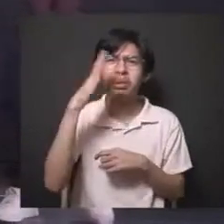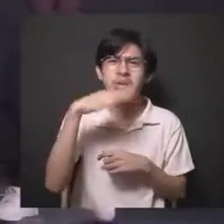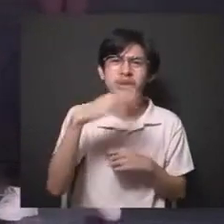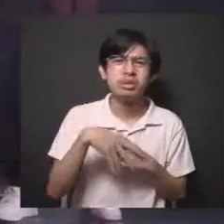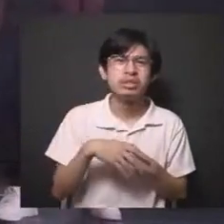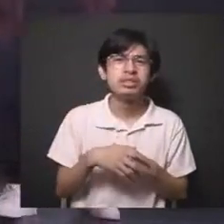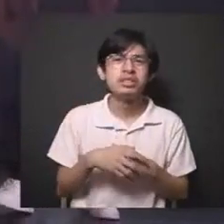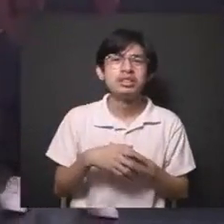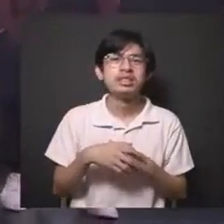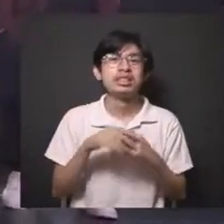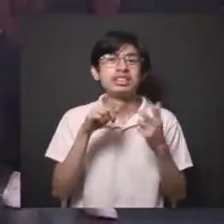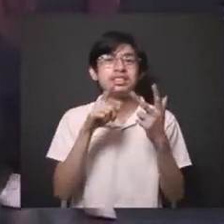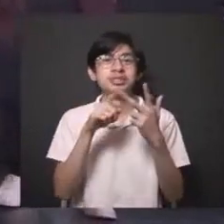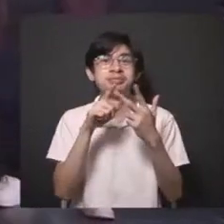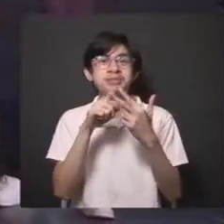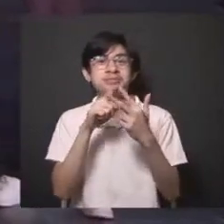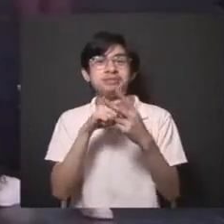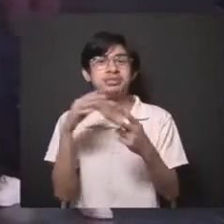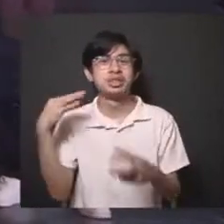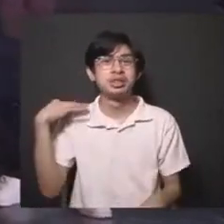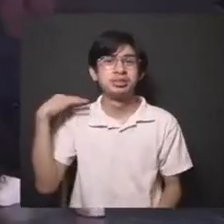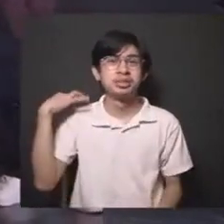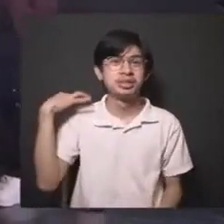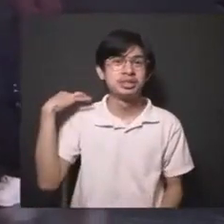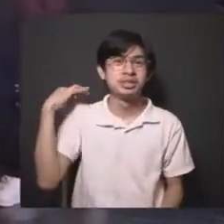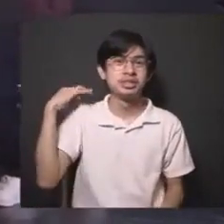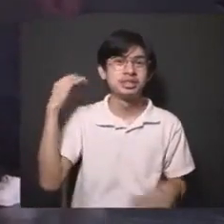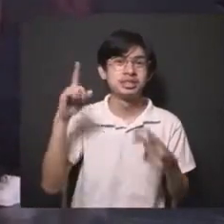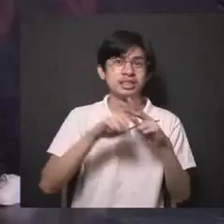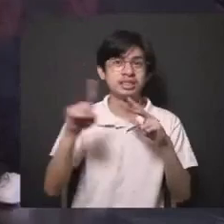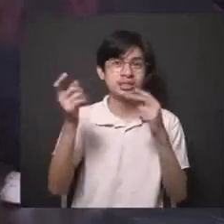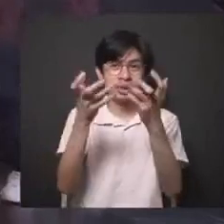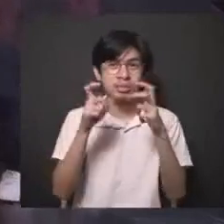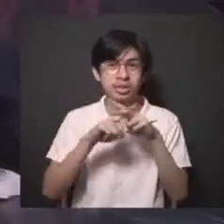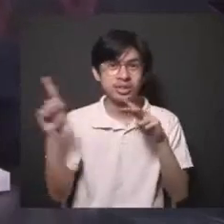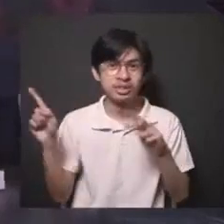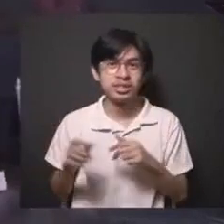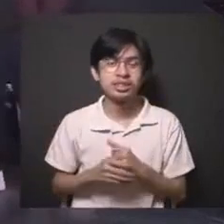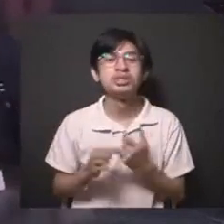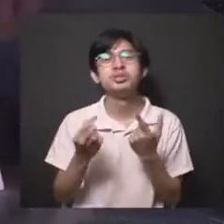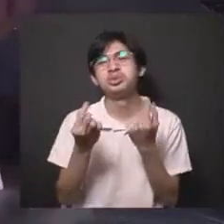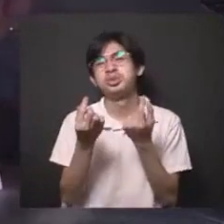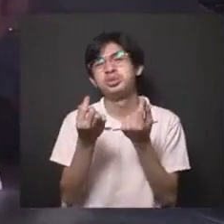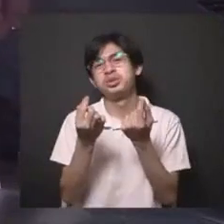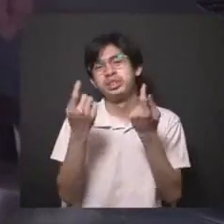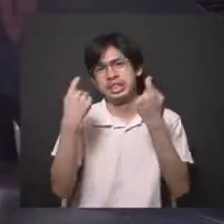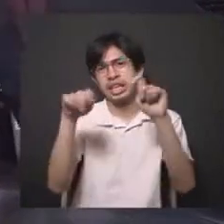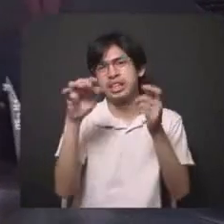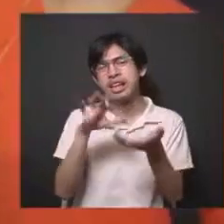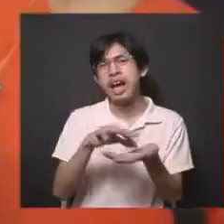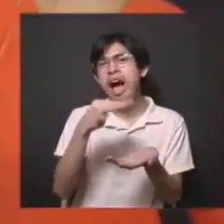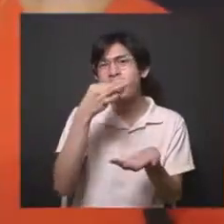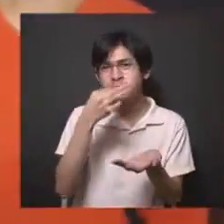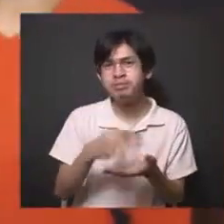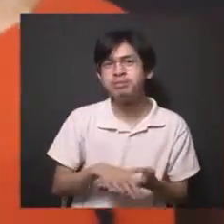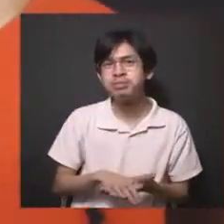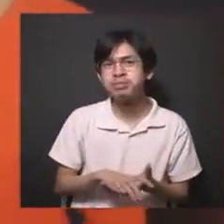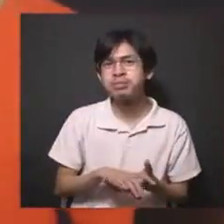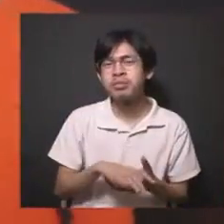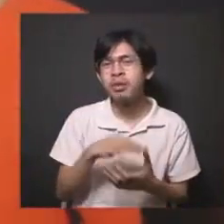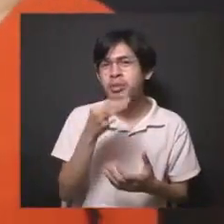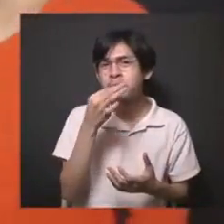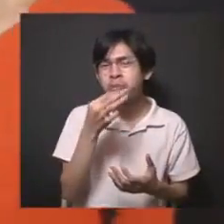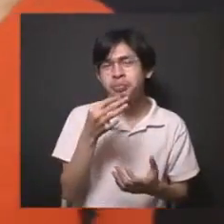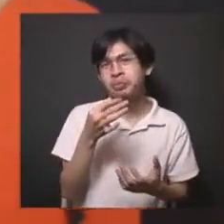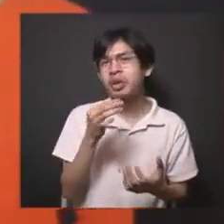dito. This is what we're going to do. We're going to make them taste one, and then you will see their reaction, if it's good or bad. Is that